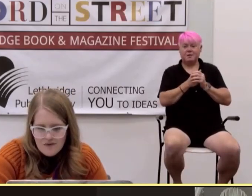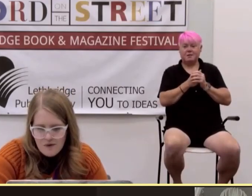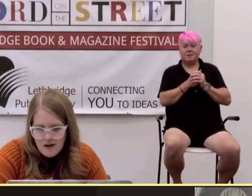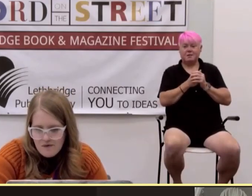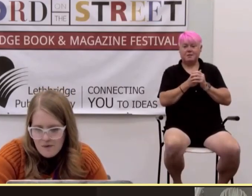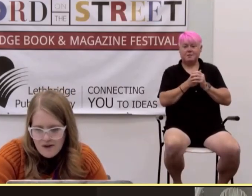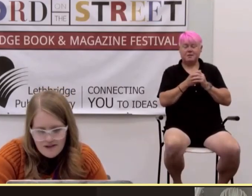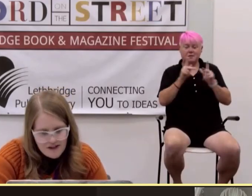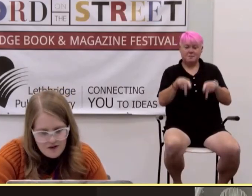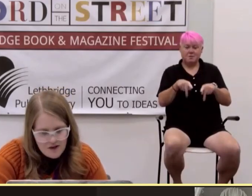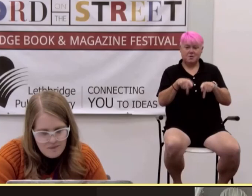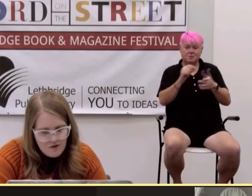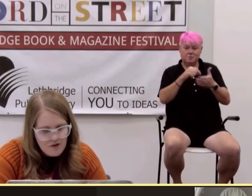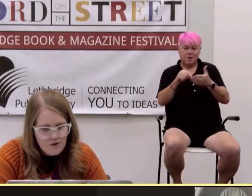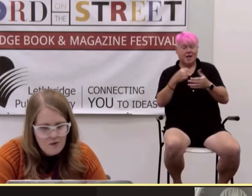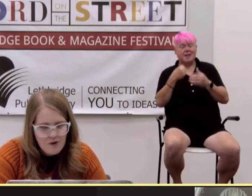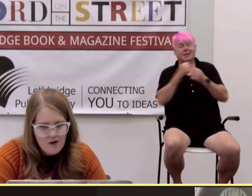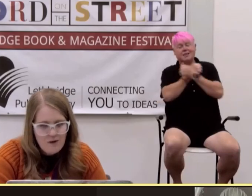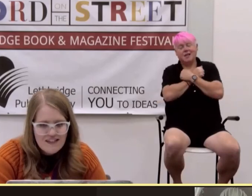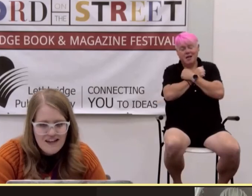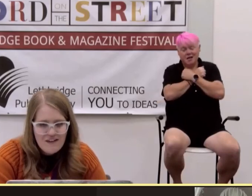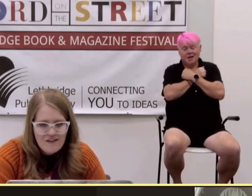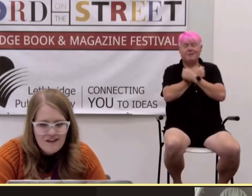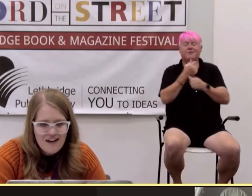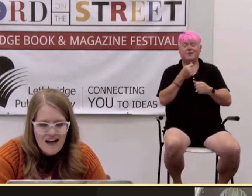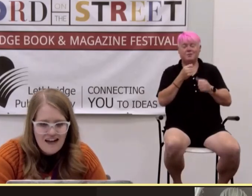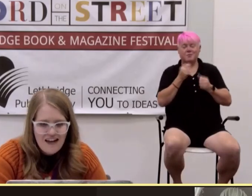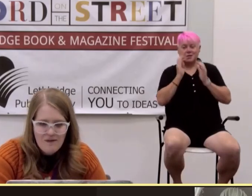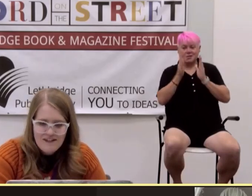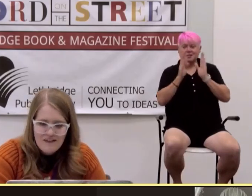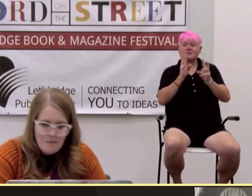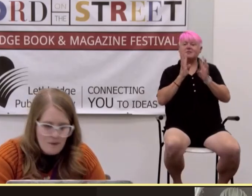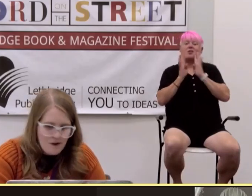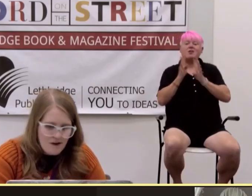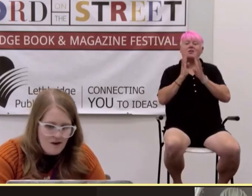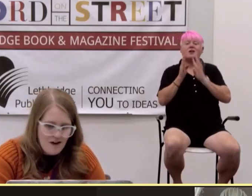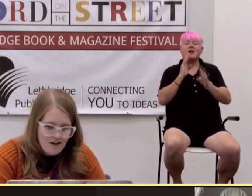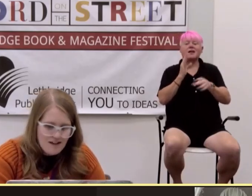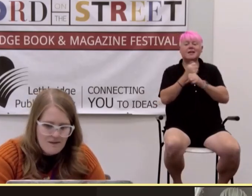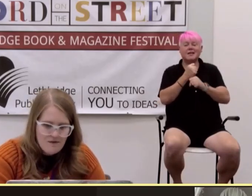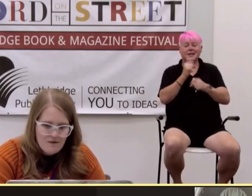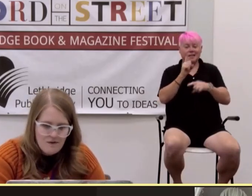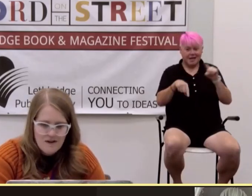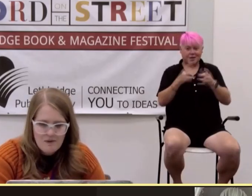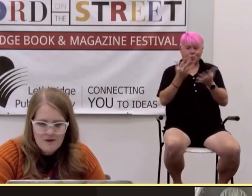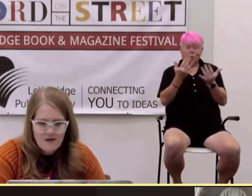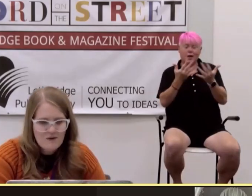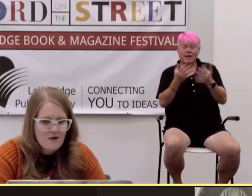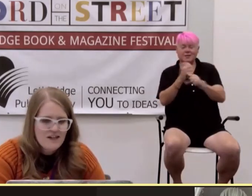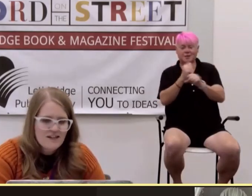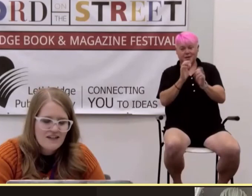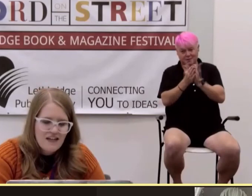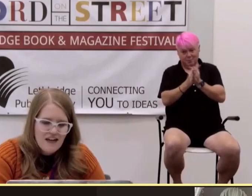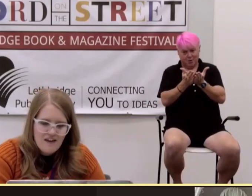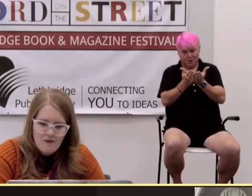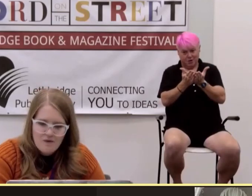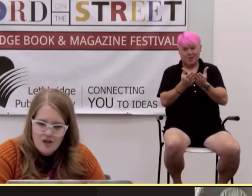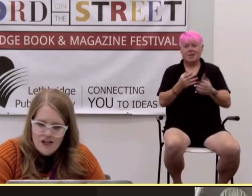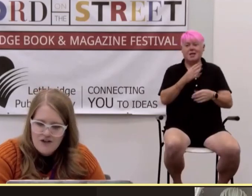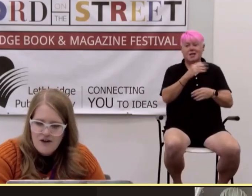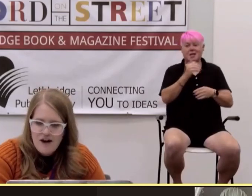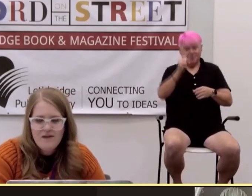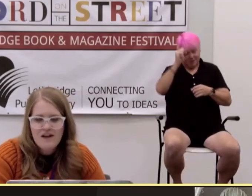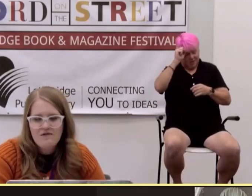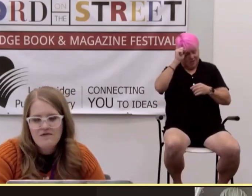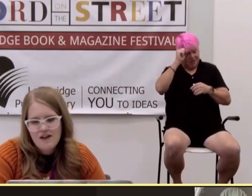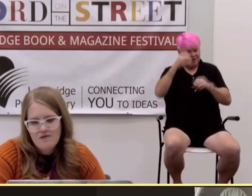Person wrote, I love your presentation. You two work well together. I can't wait to get the book. Great concept, food, and built-in stories. And they wrote, Shane, do you